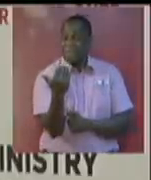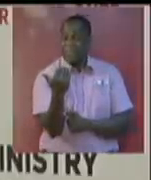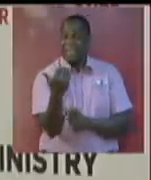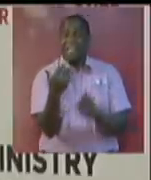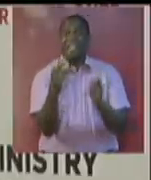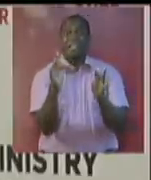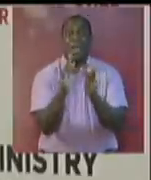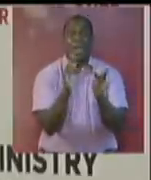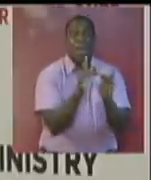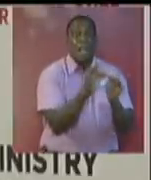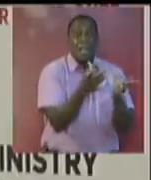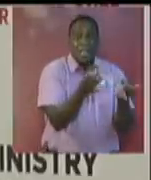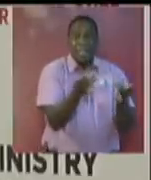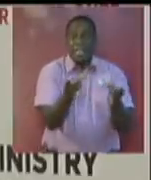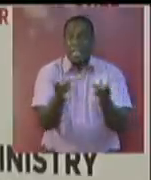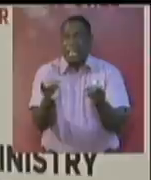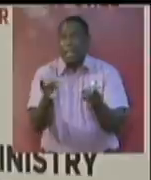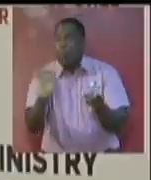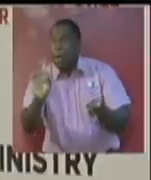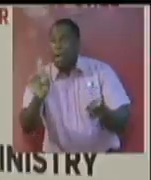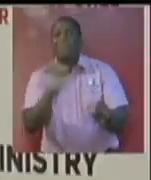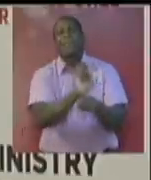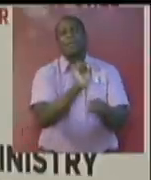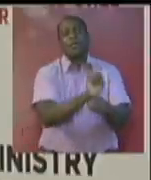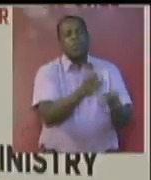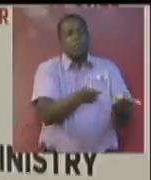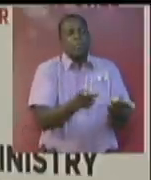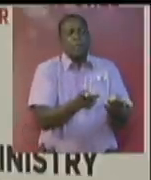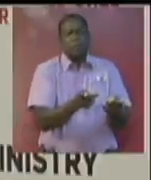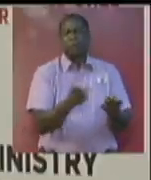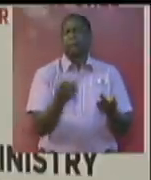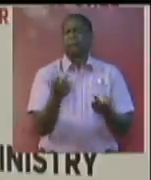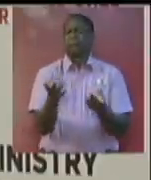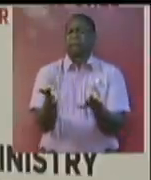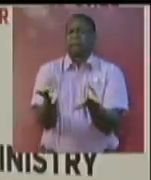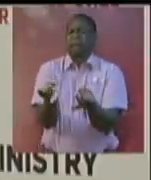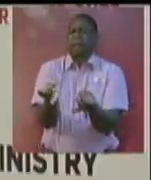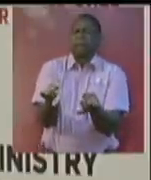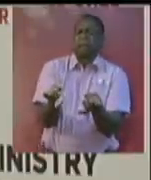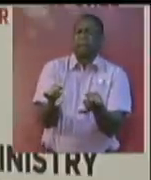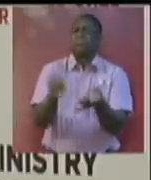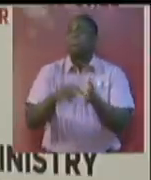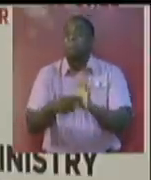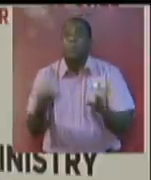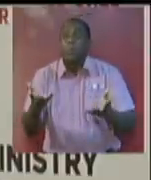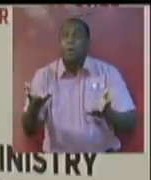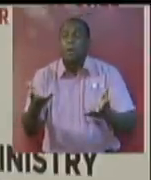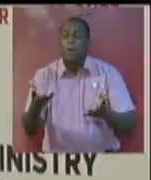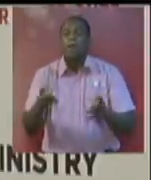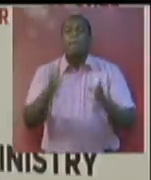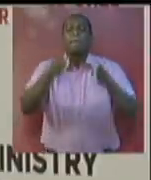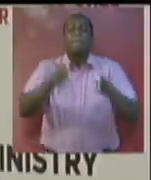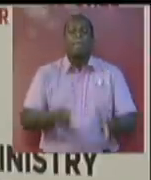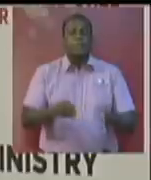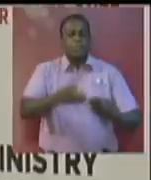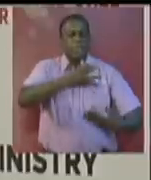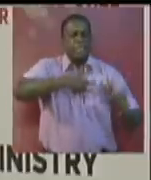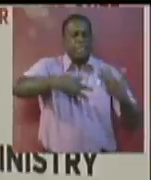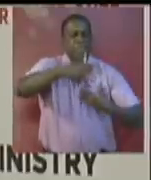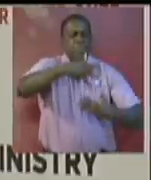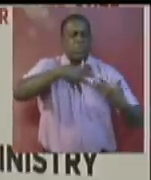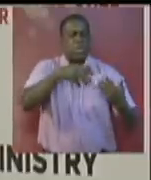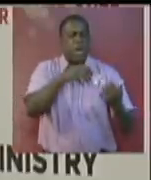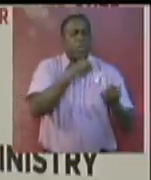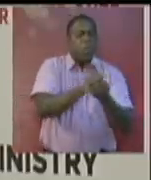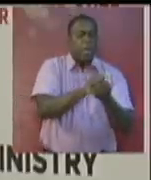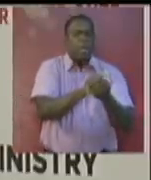in the workplace. Now, a contact is defined as somebody who you've interacted with for at least 15 minutes, less